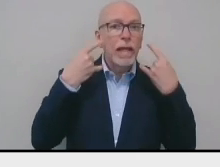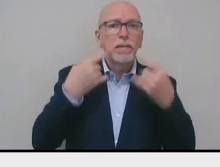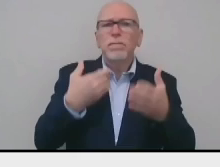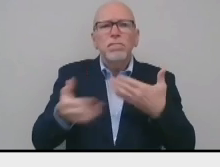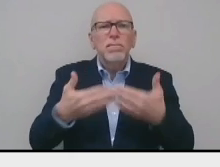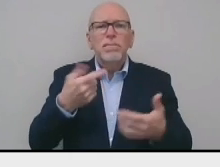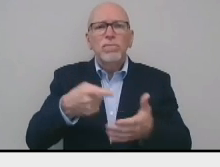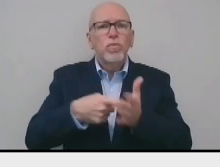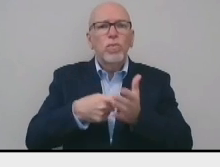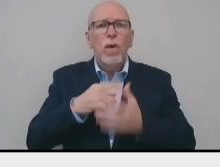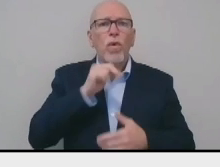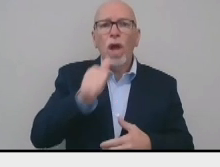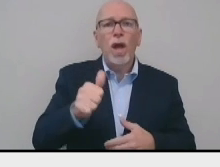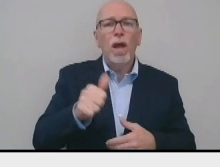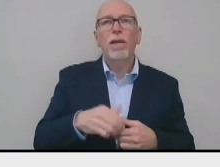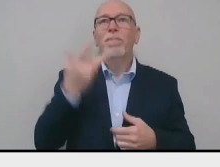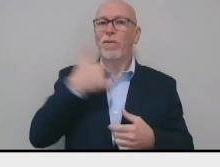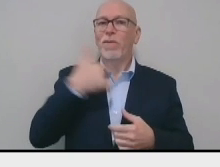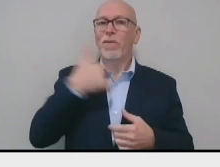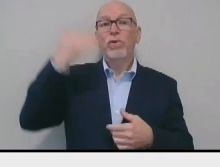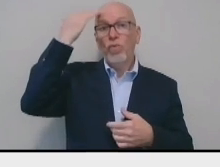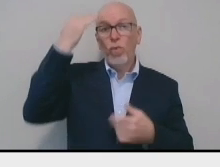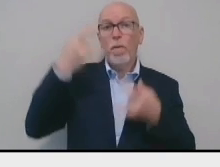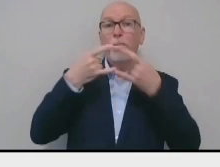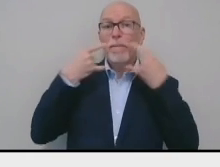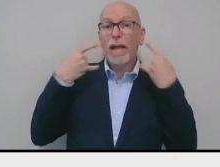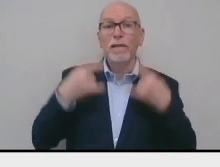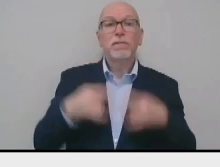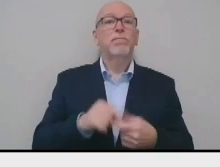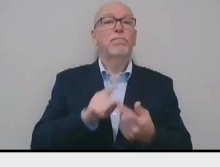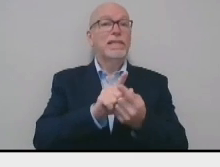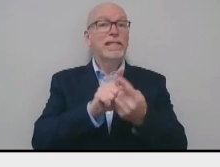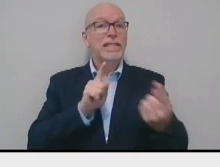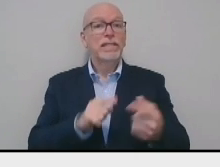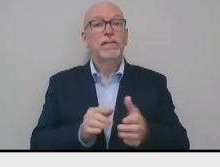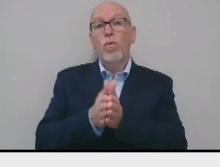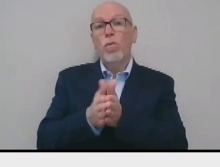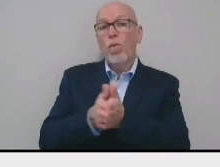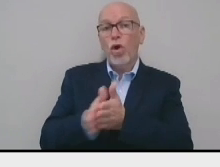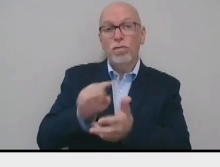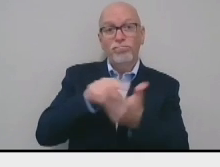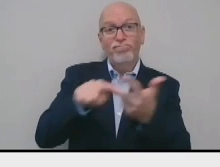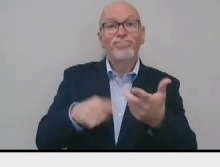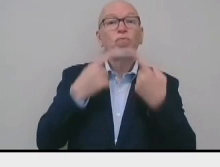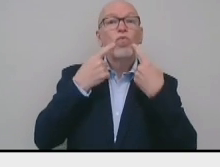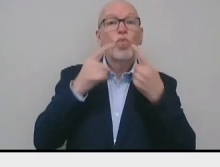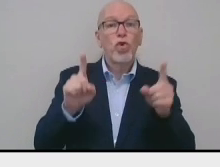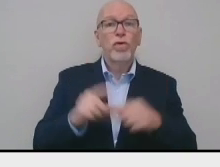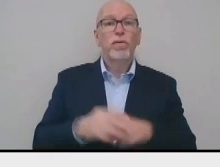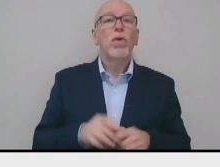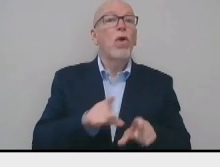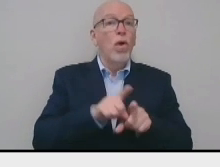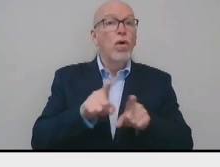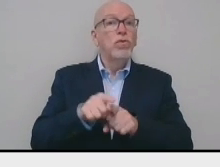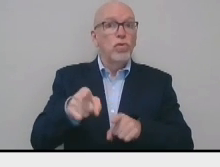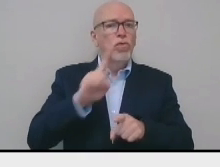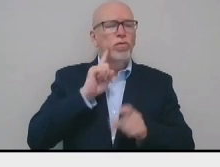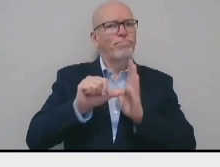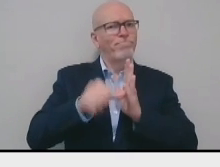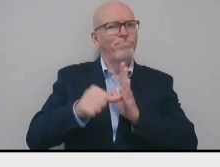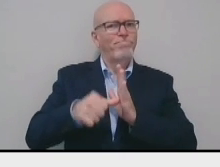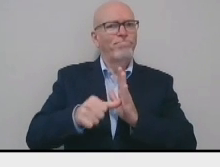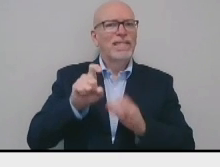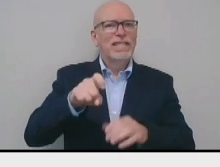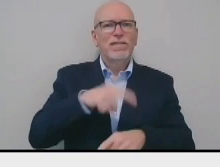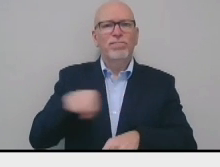required, because we know that masks, social distancing, and hand washing work. It also reinforces the need to increase our